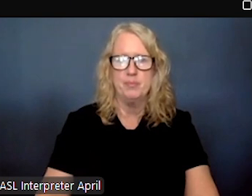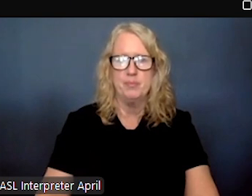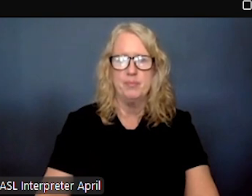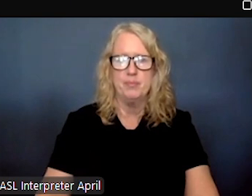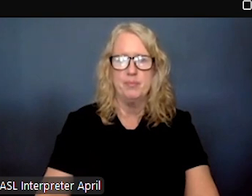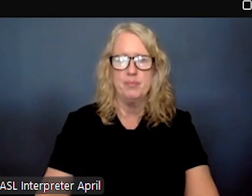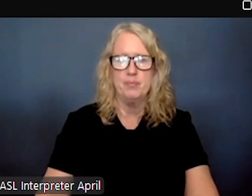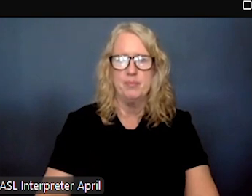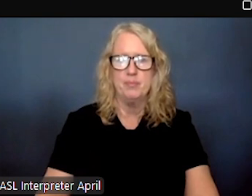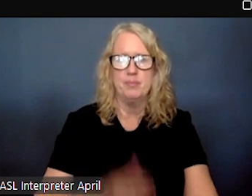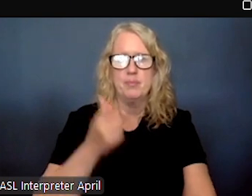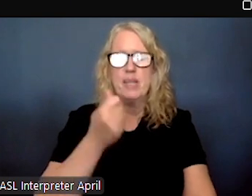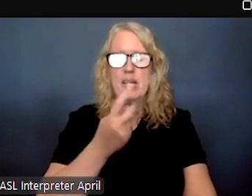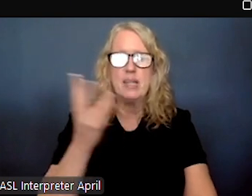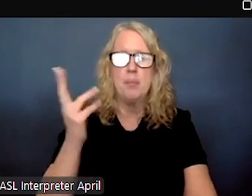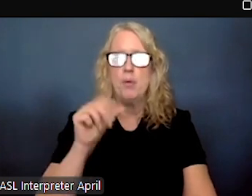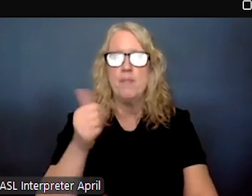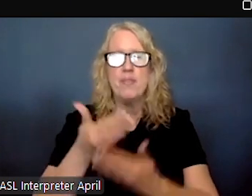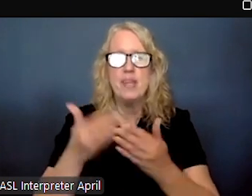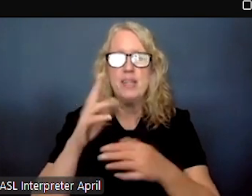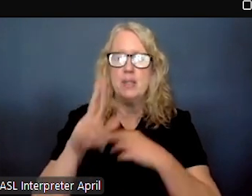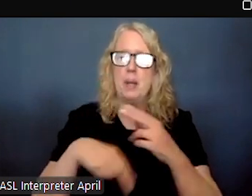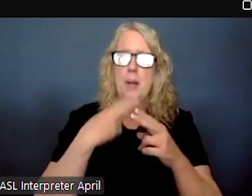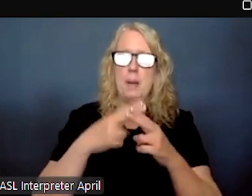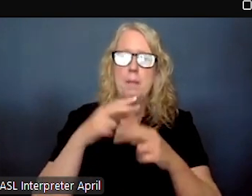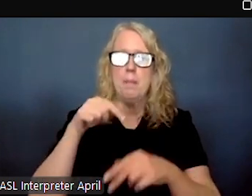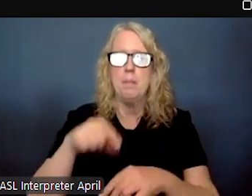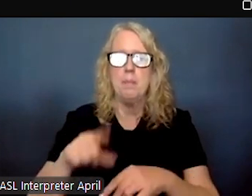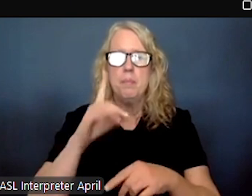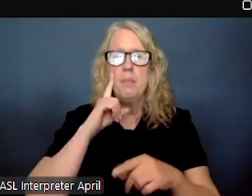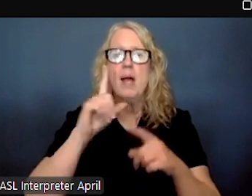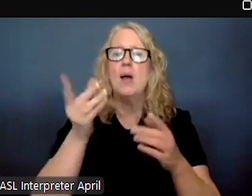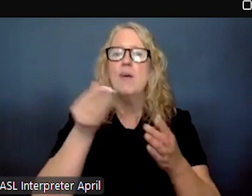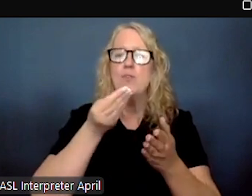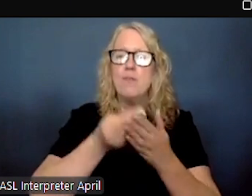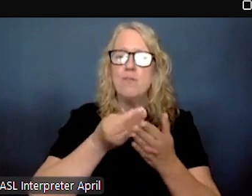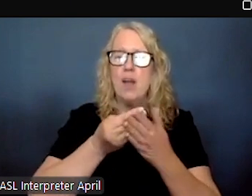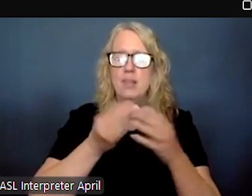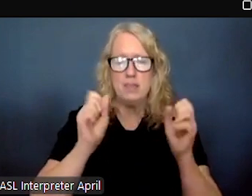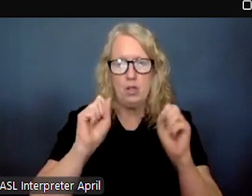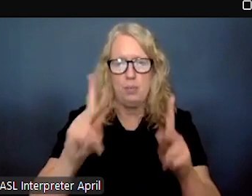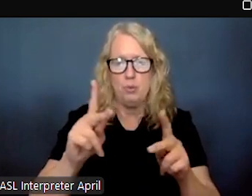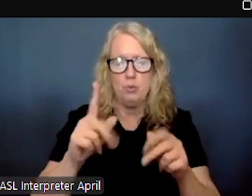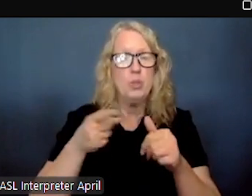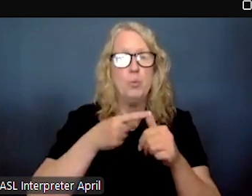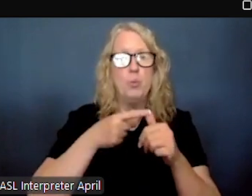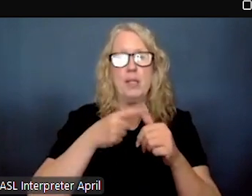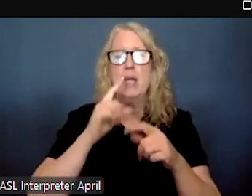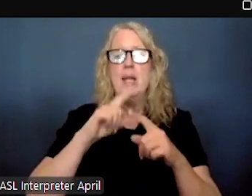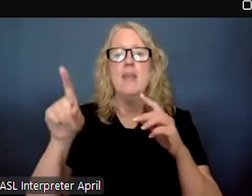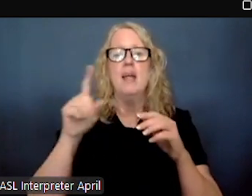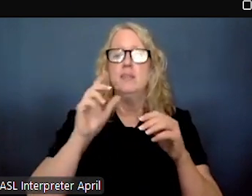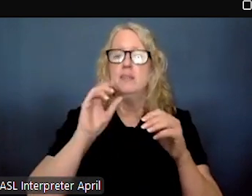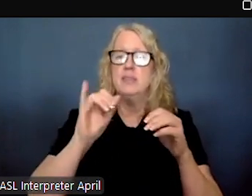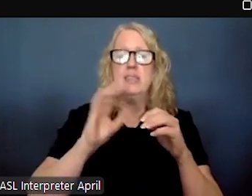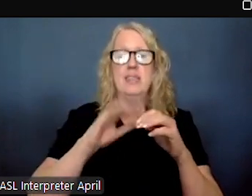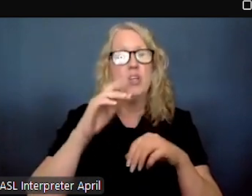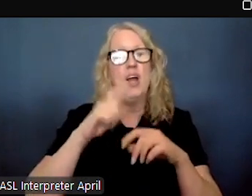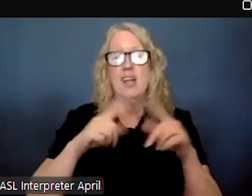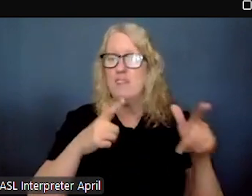But a couple of things about this notice of funding opportunity. One, it's on a fast time